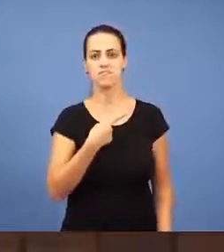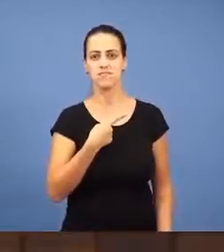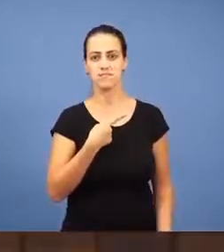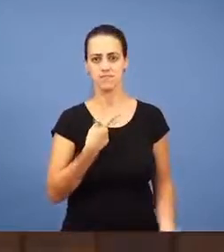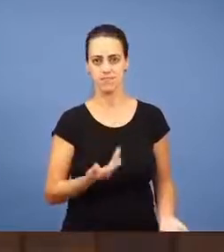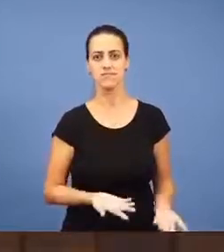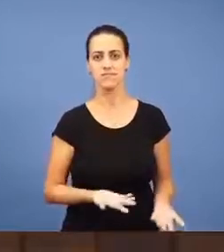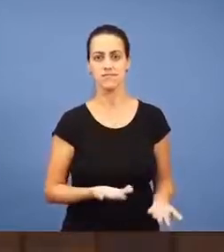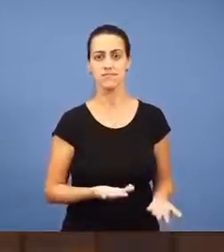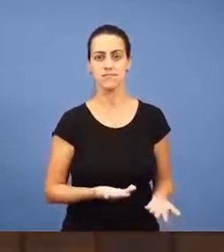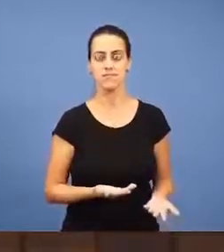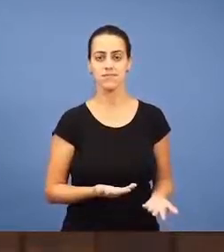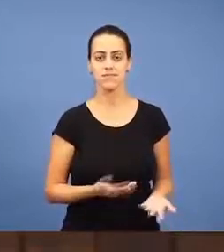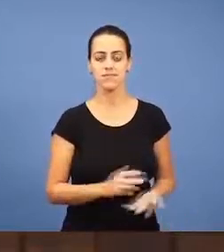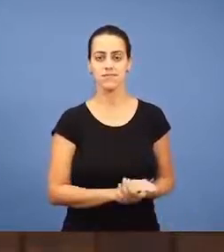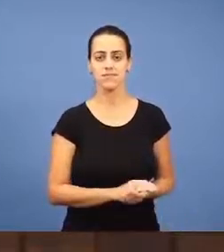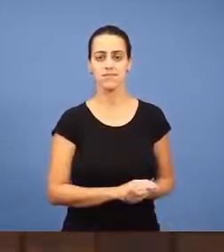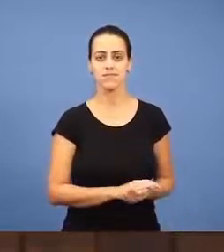and in a certain way,